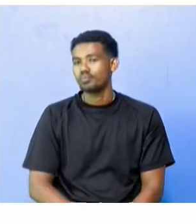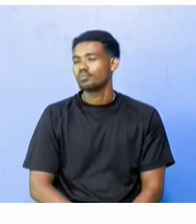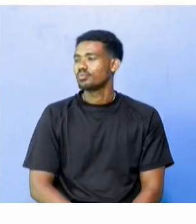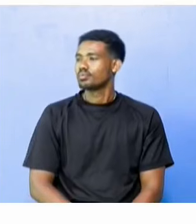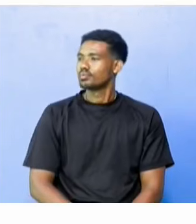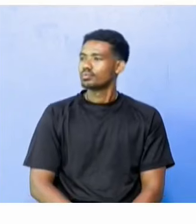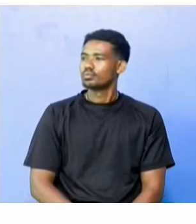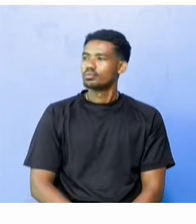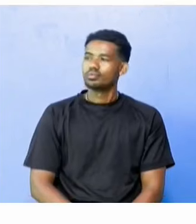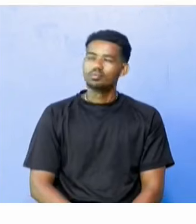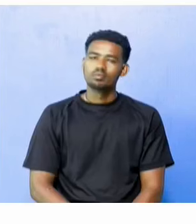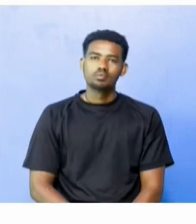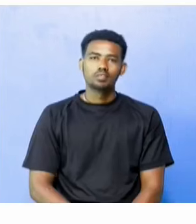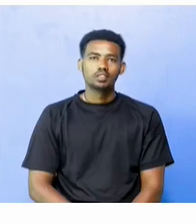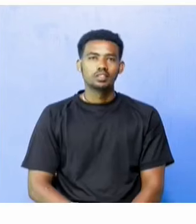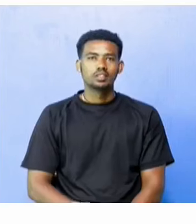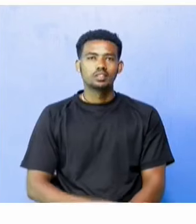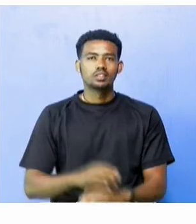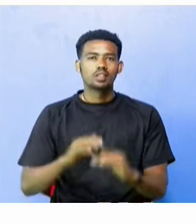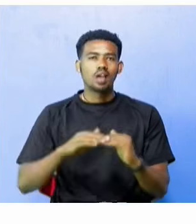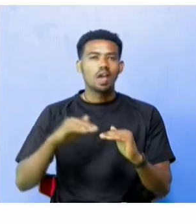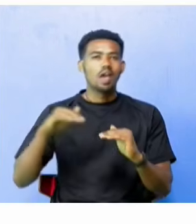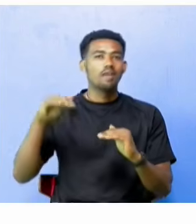the heaviest